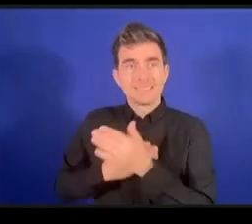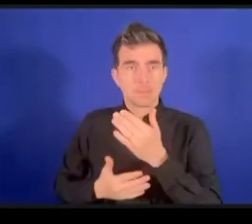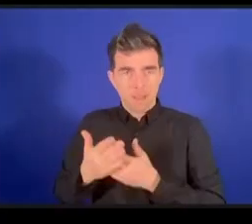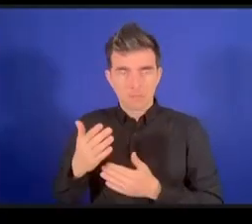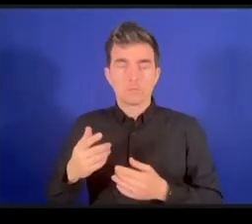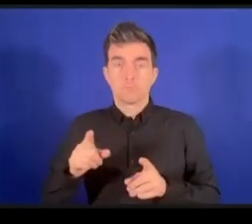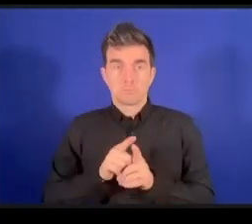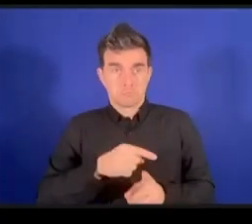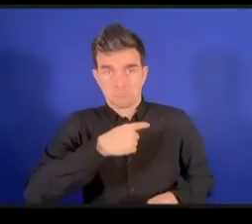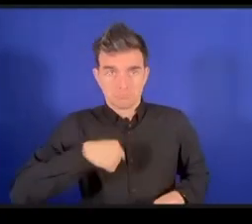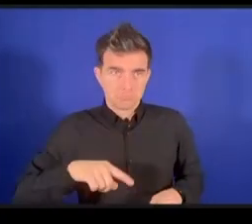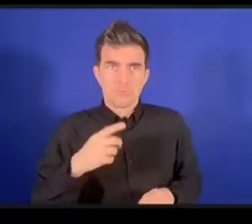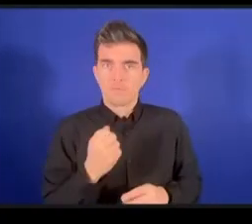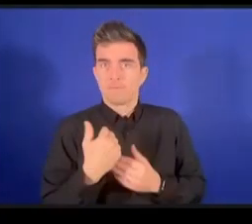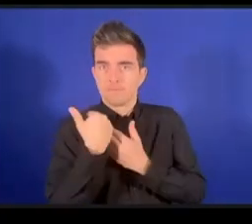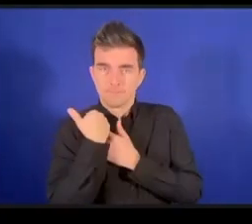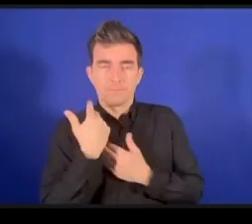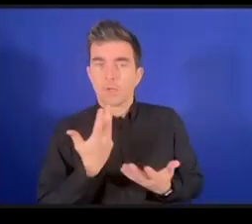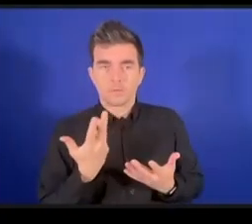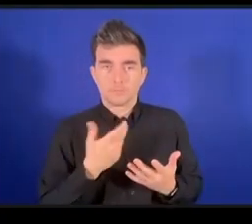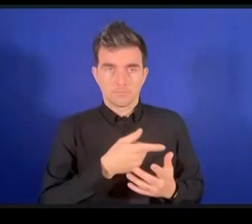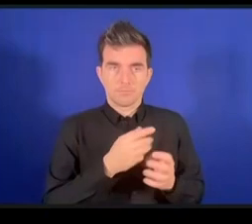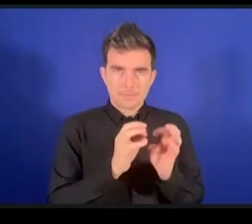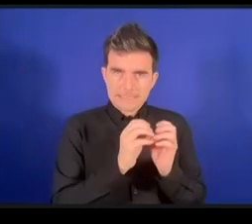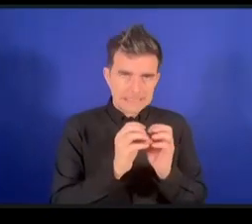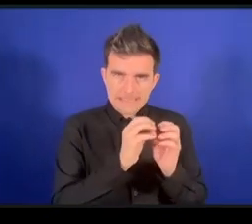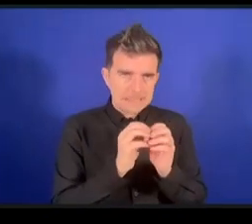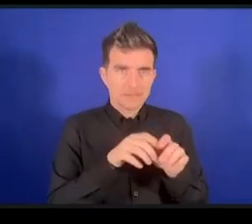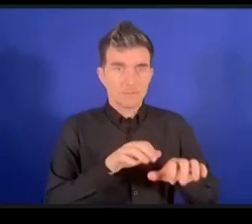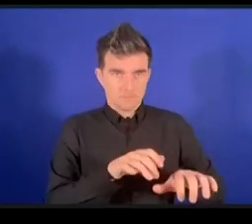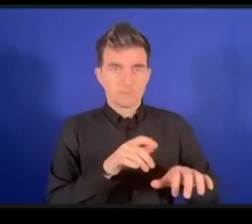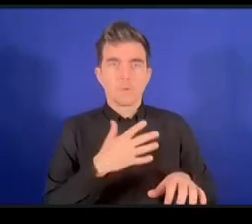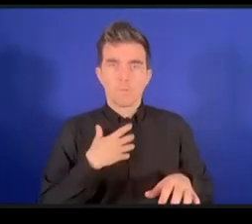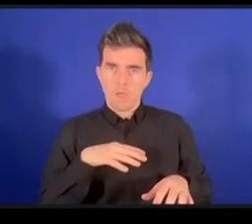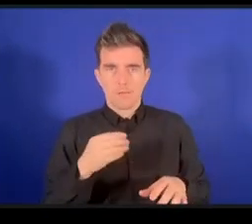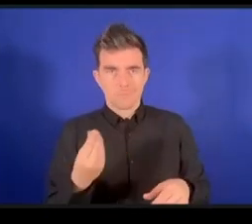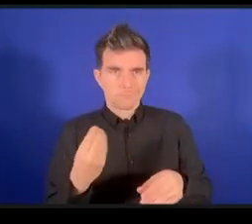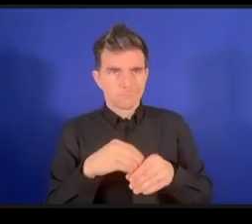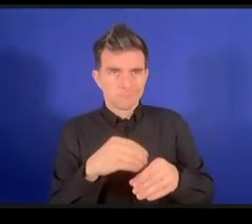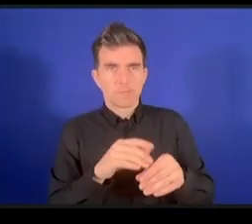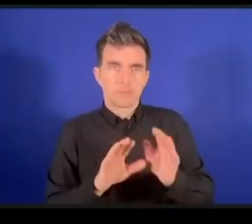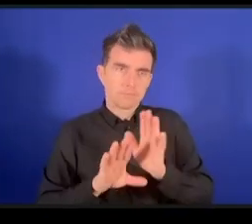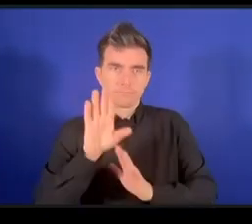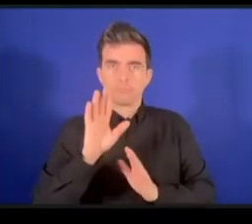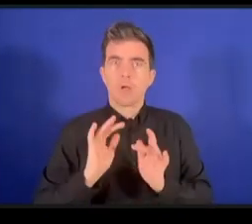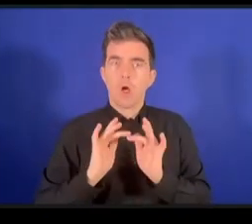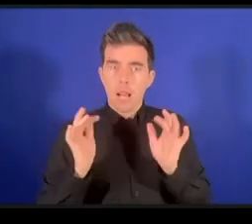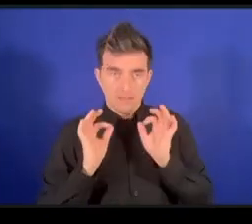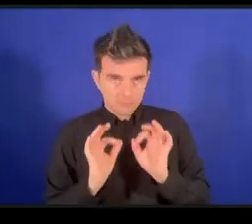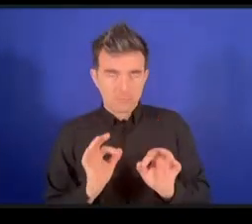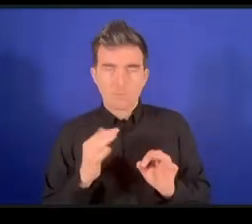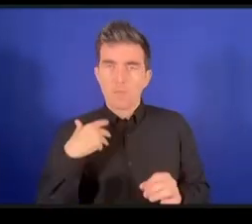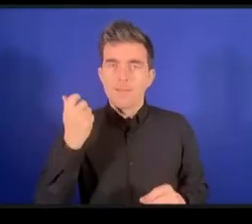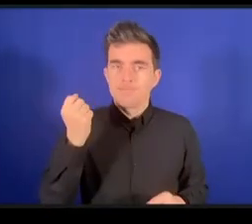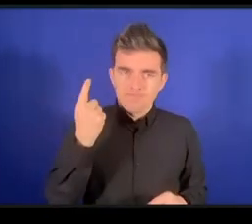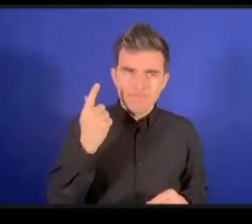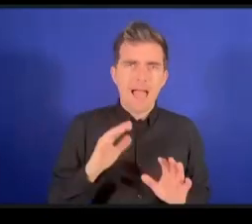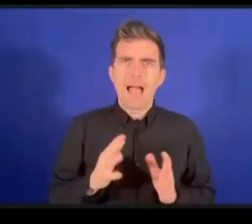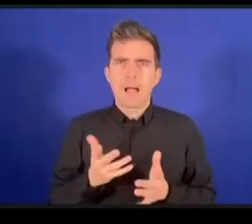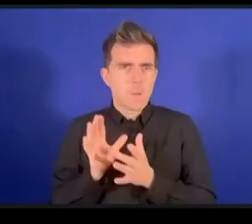intuitively understand how to apply the standards to make things accessible. What I've found as I learn